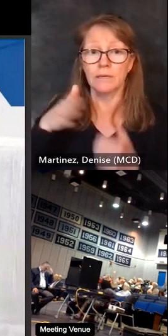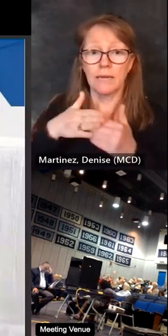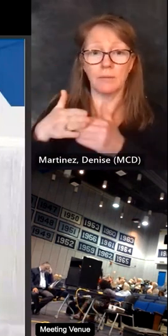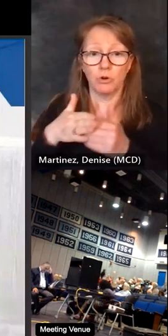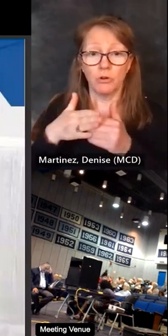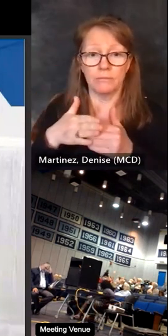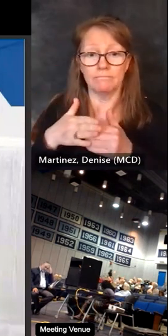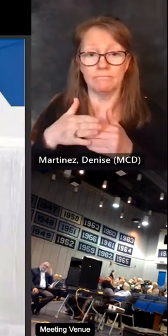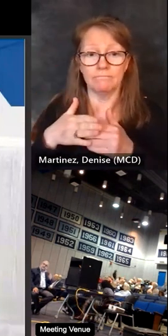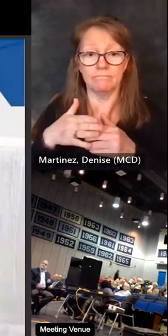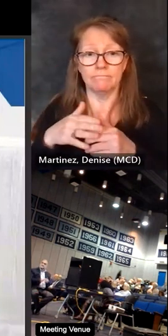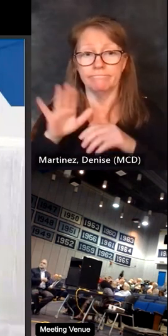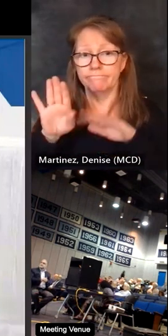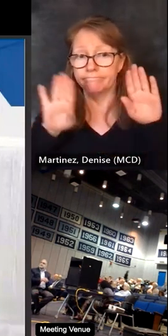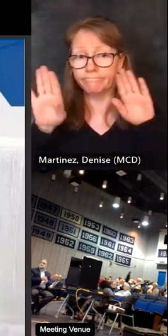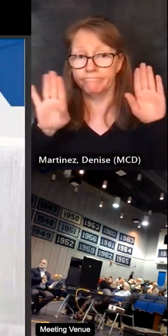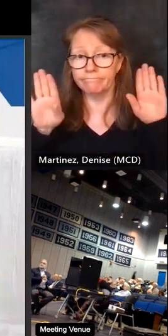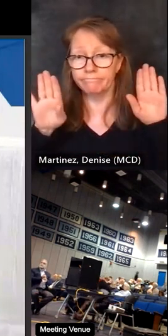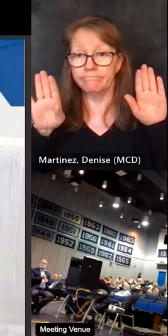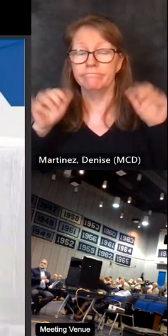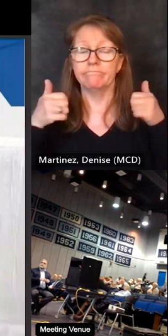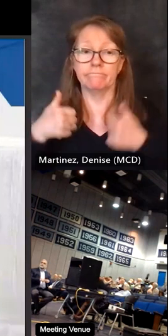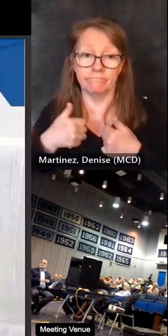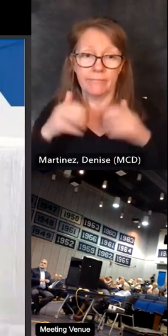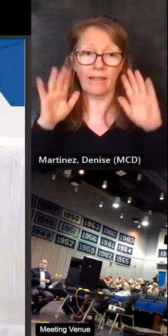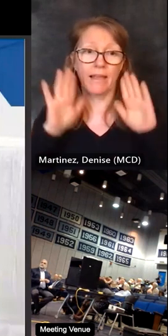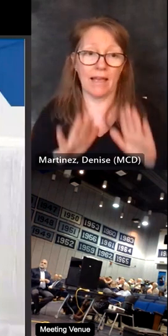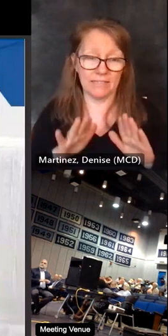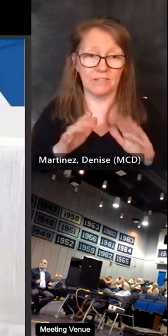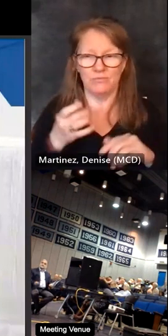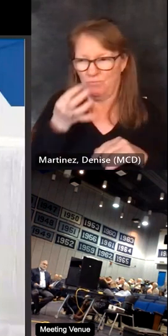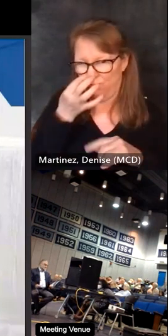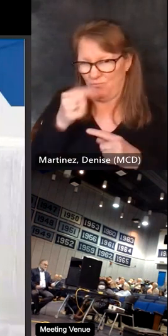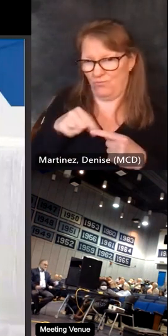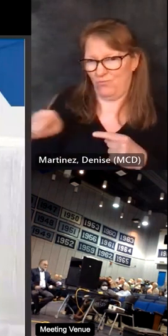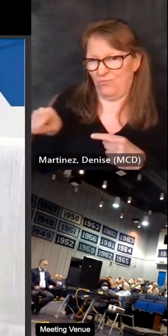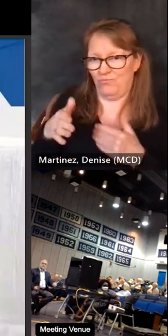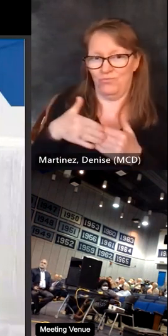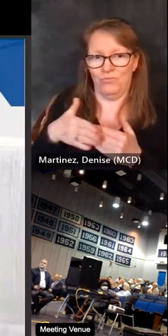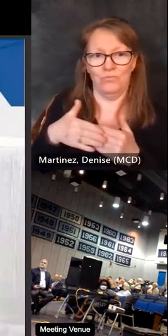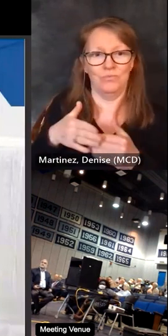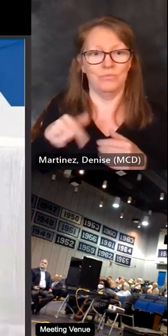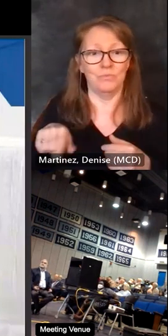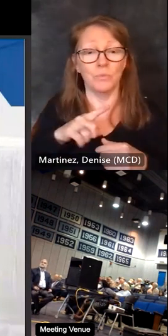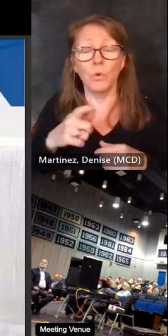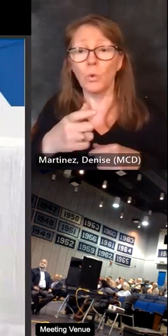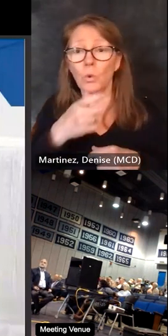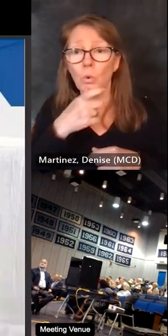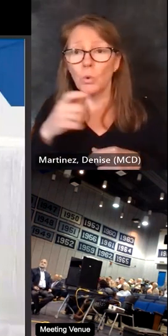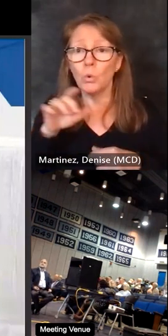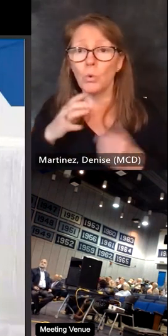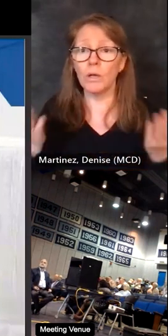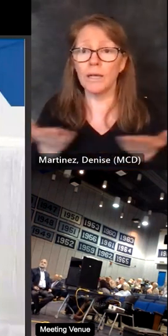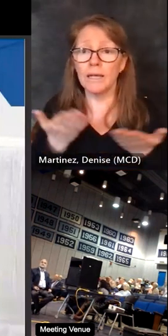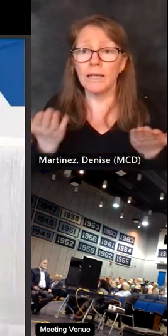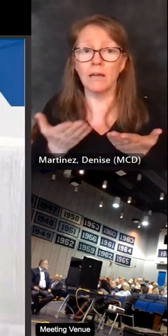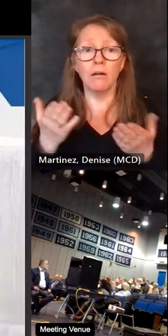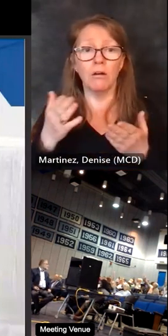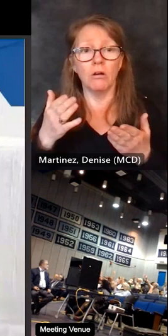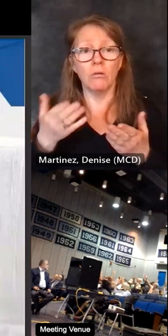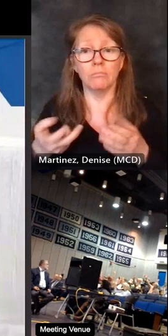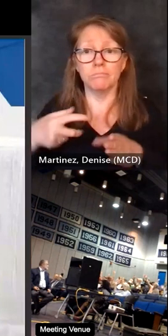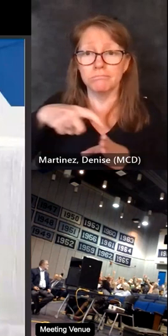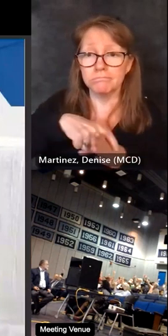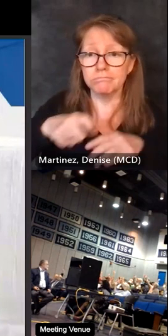your backyard with this facility. Okay. Who here regularly rides their bike or walks on the Emerald Necklace